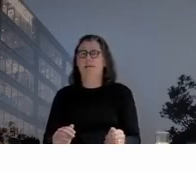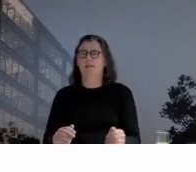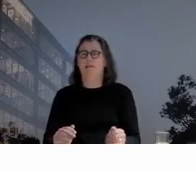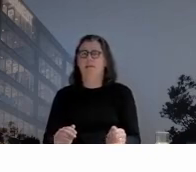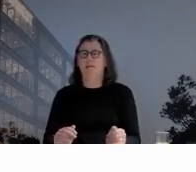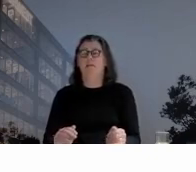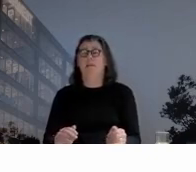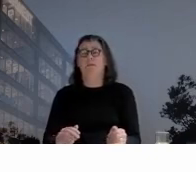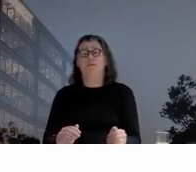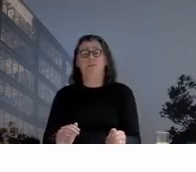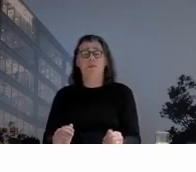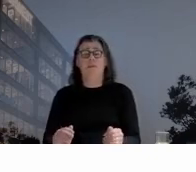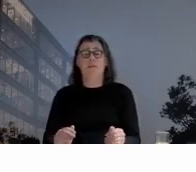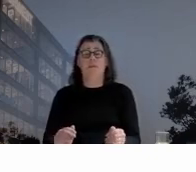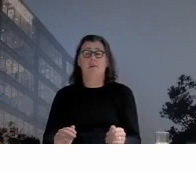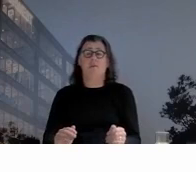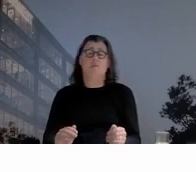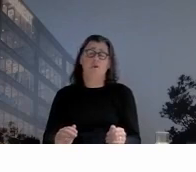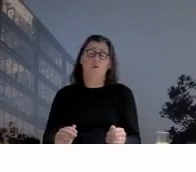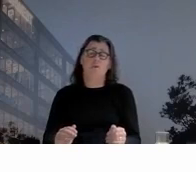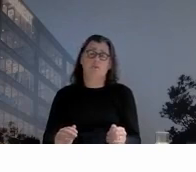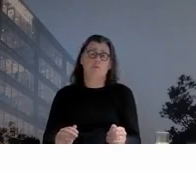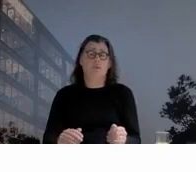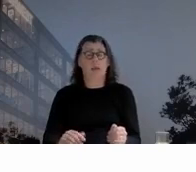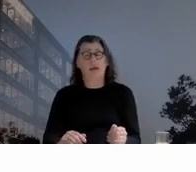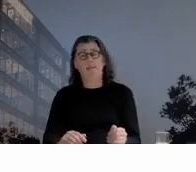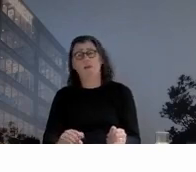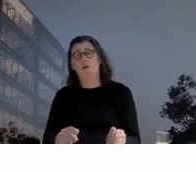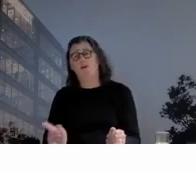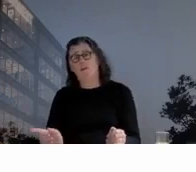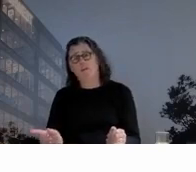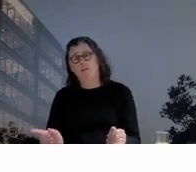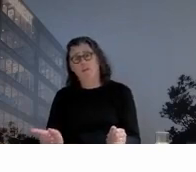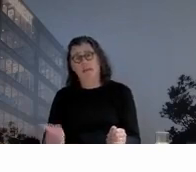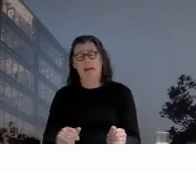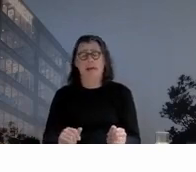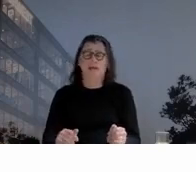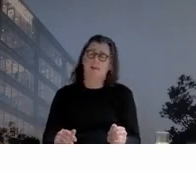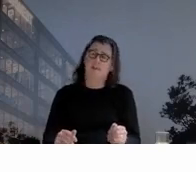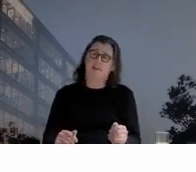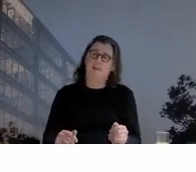million kilos. Two things to note. One, the lines go